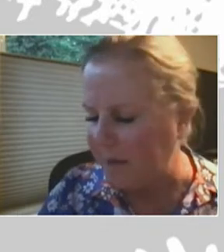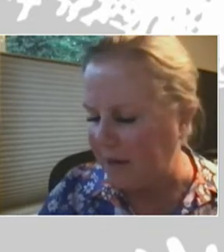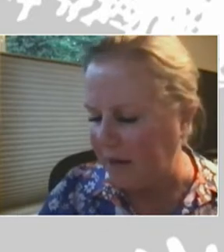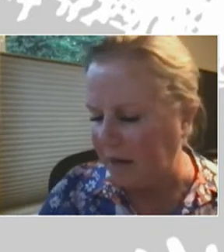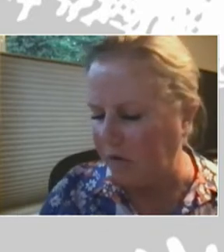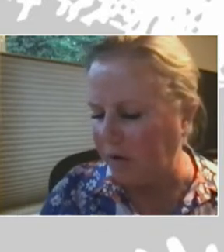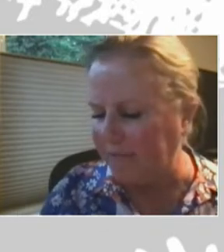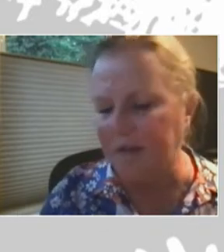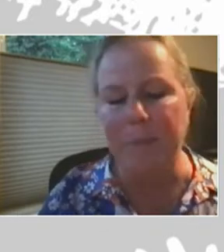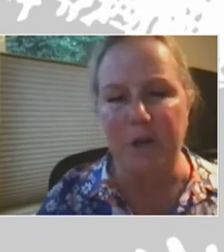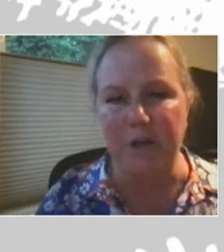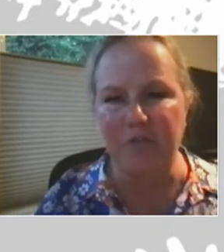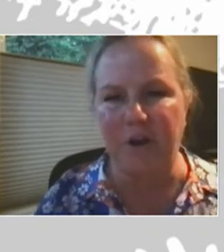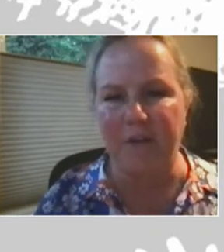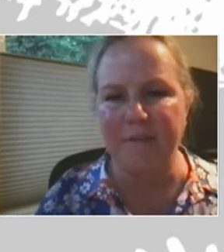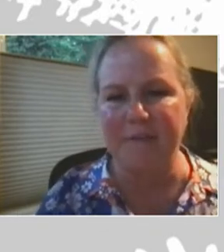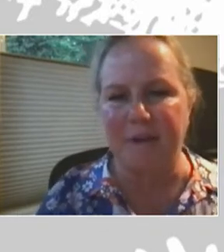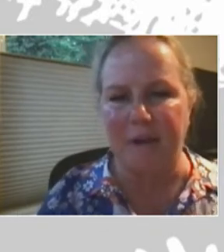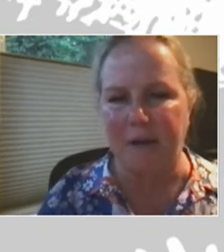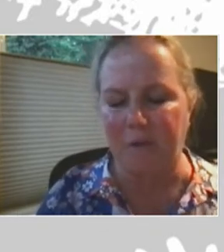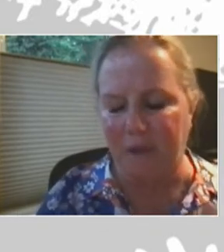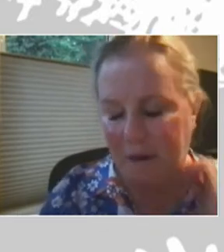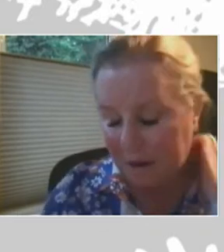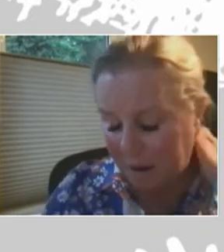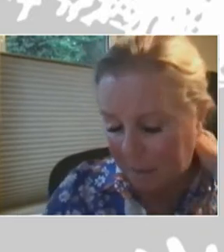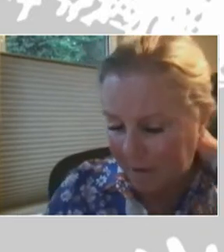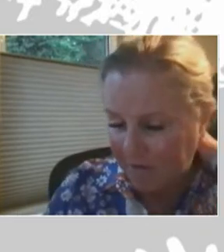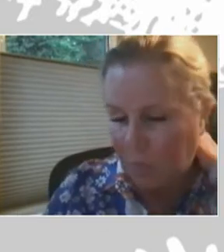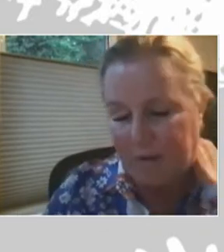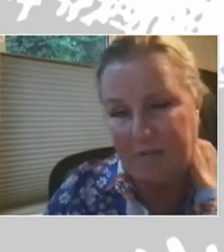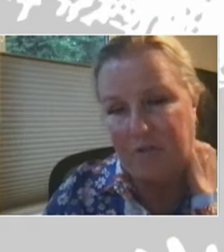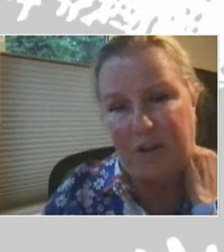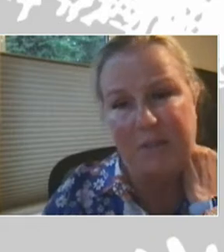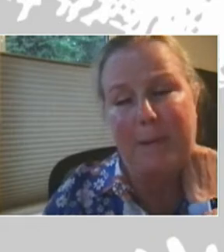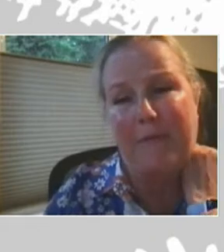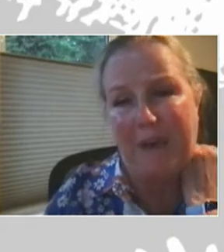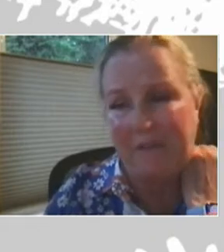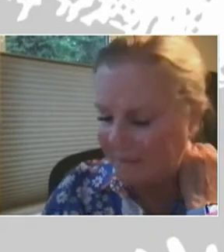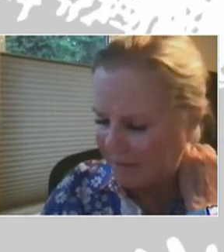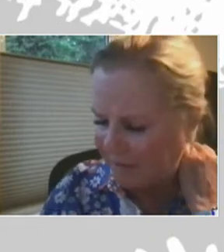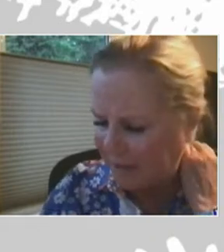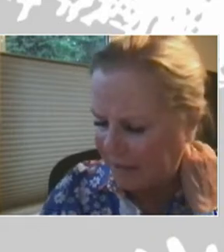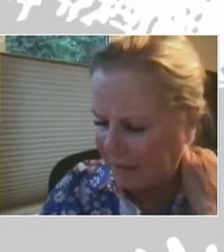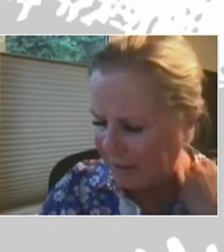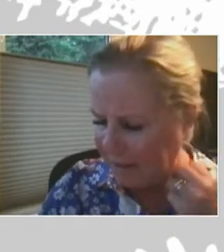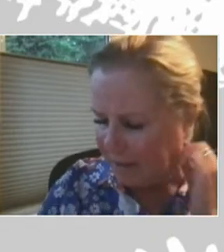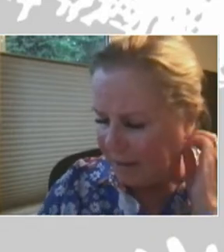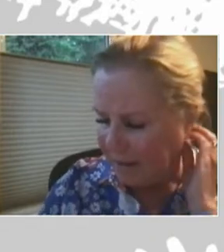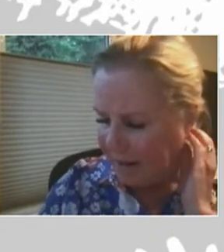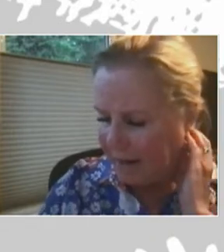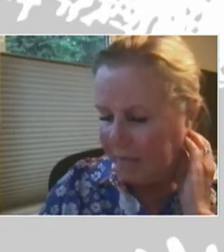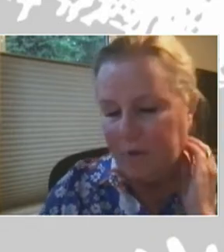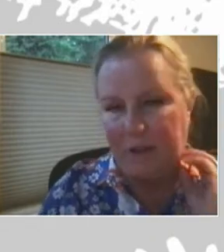PPB increase community trust. I know that Pastor Weisner talked about that this evening in relation